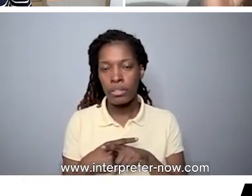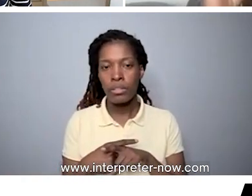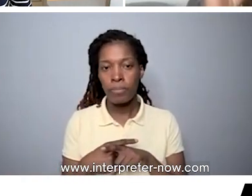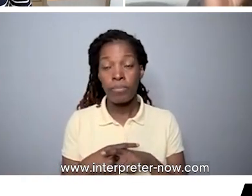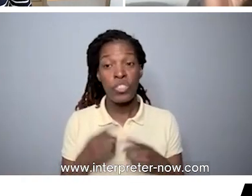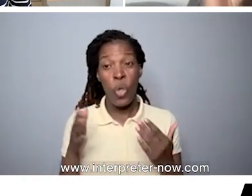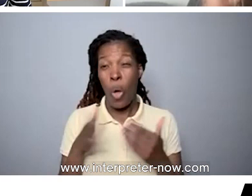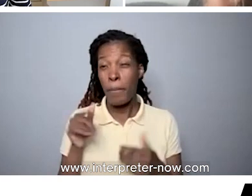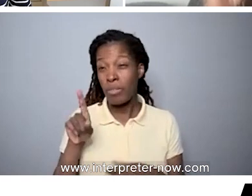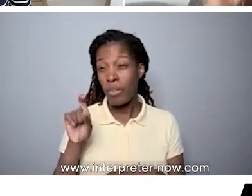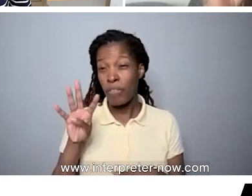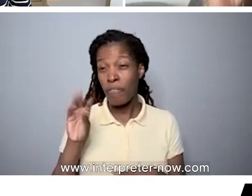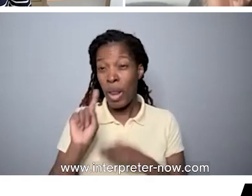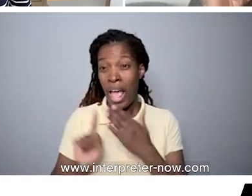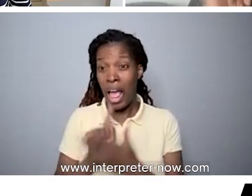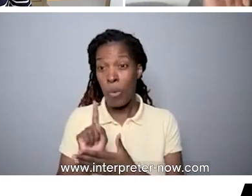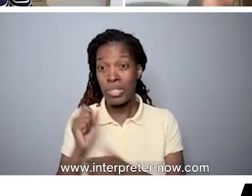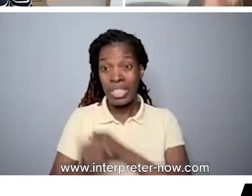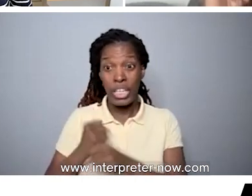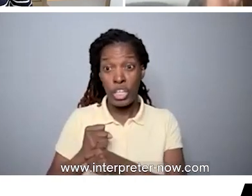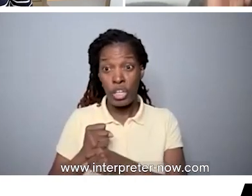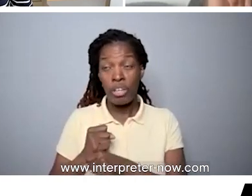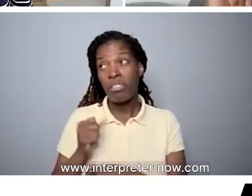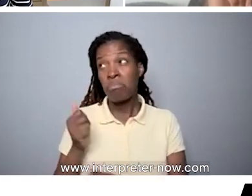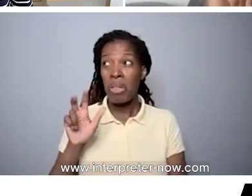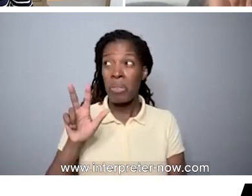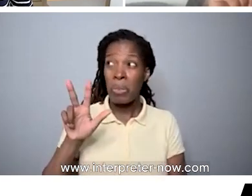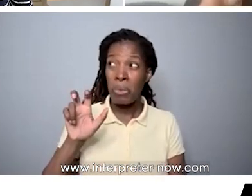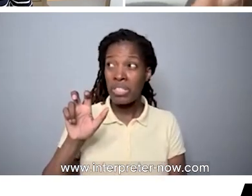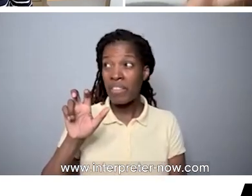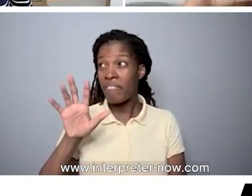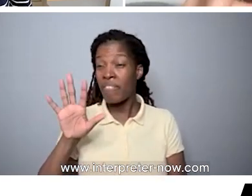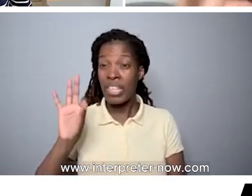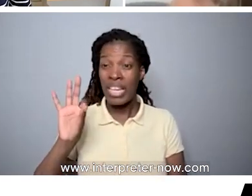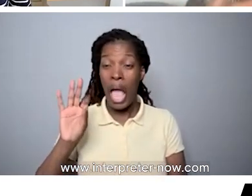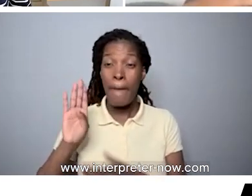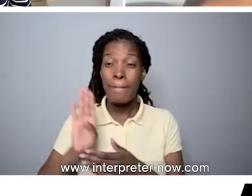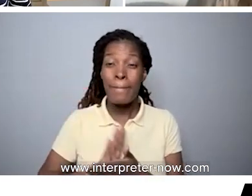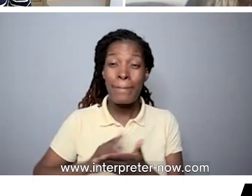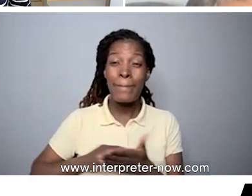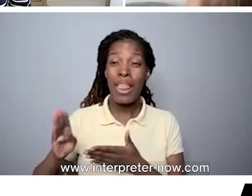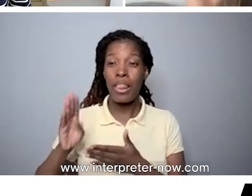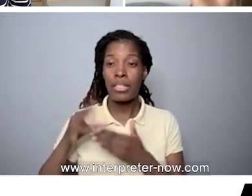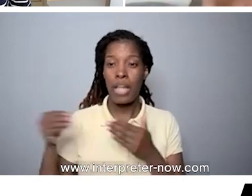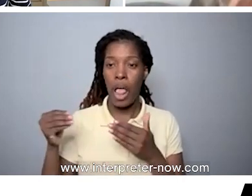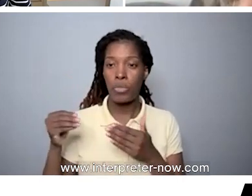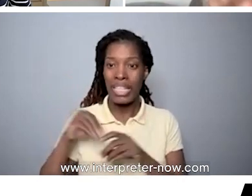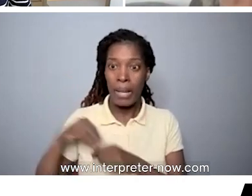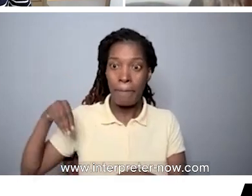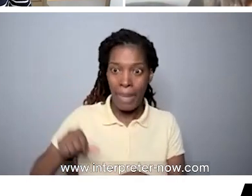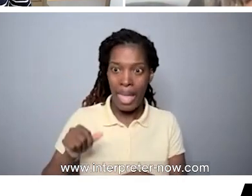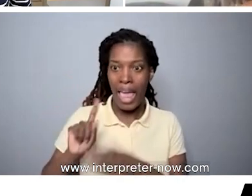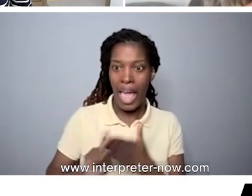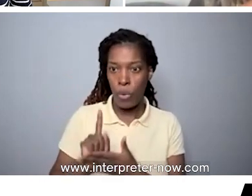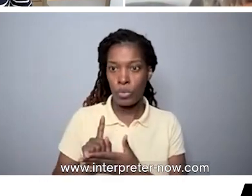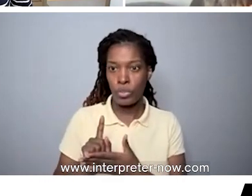about $359 billion in paid hours. So that's like, it's real. It's not like a thing